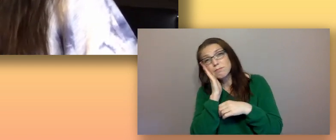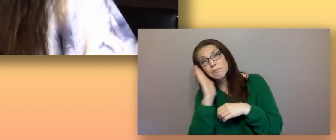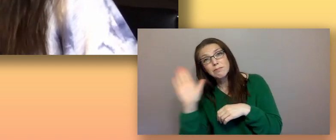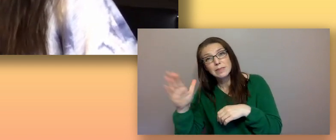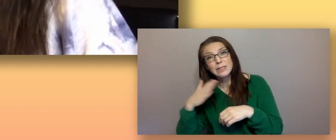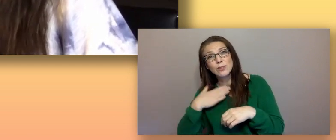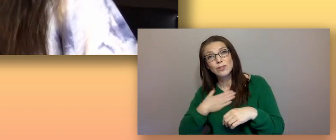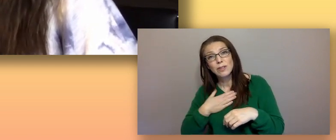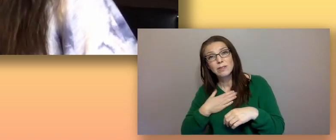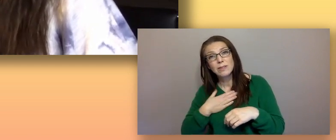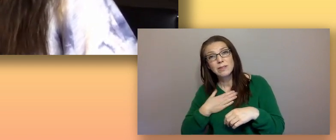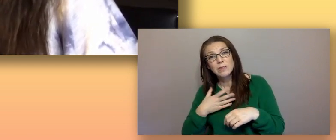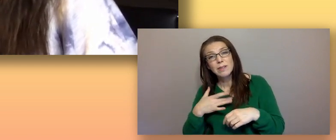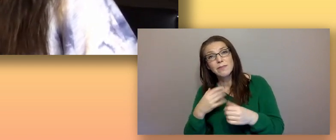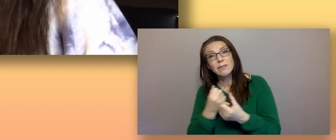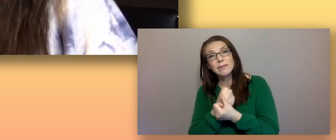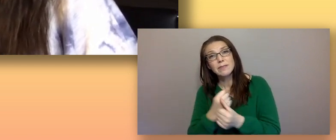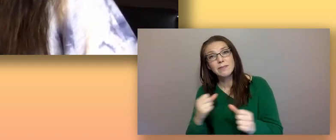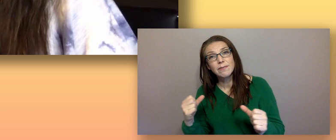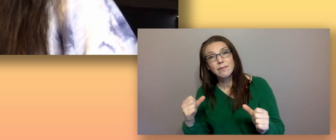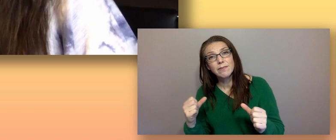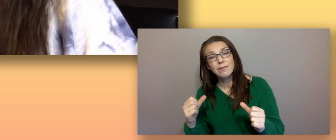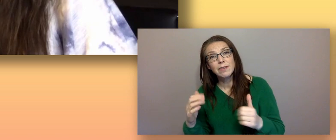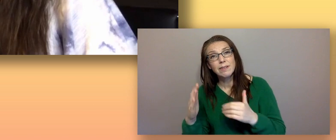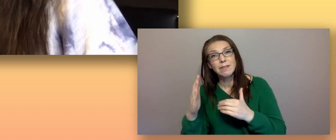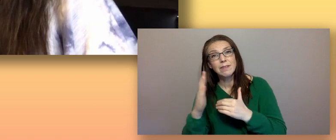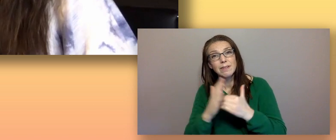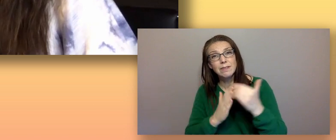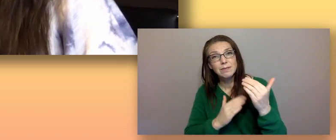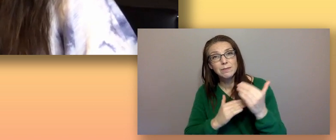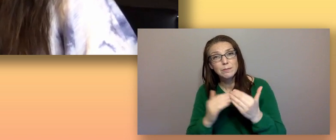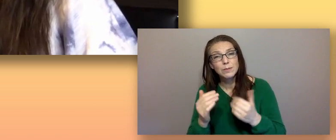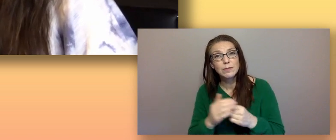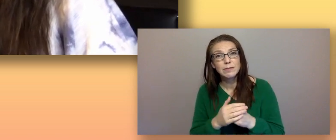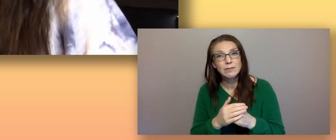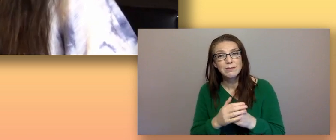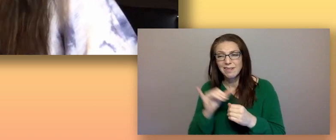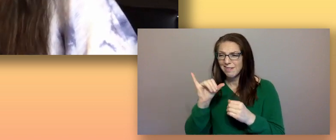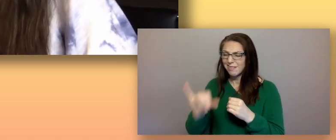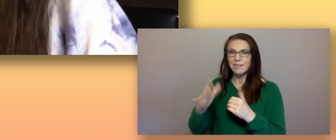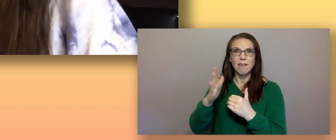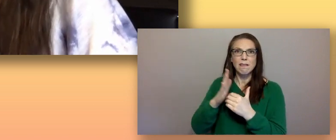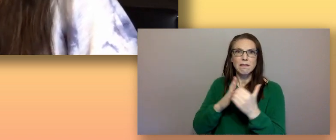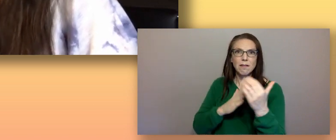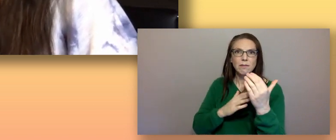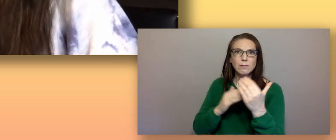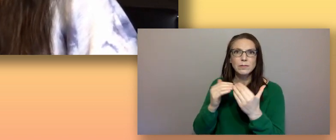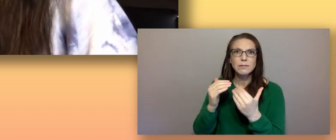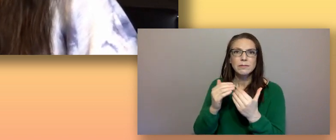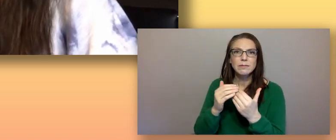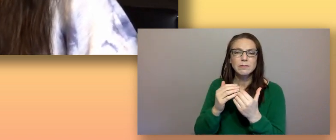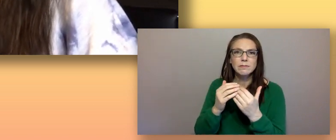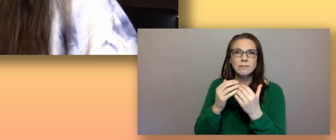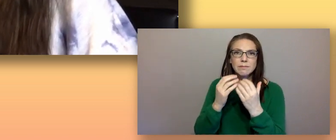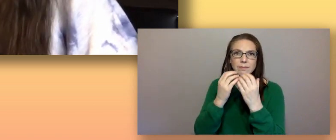comfortable. I mean, I haven't felt comfortable in,